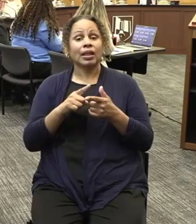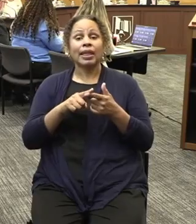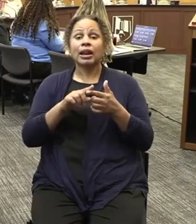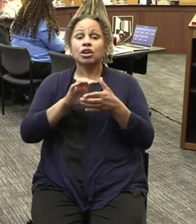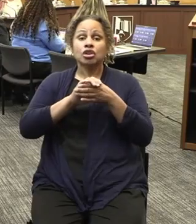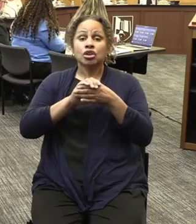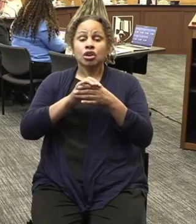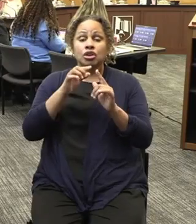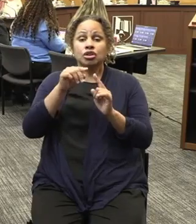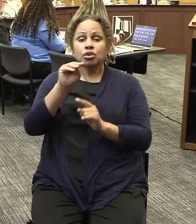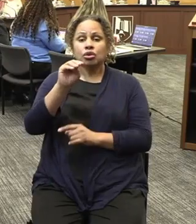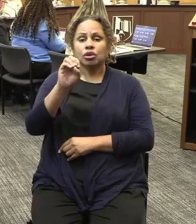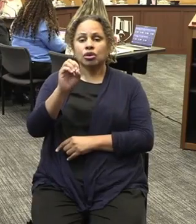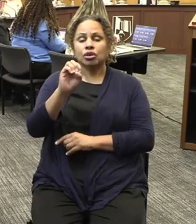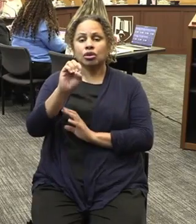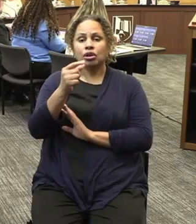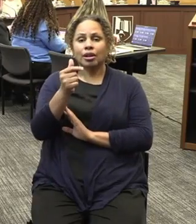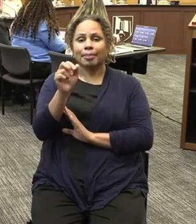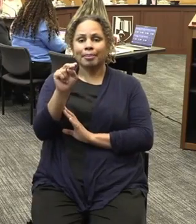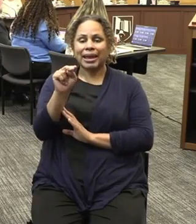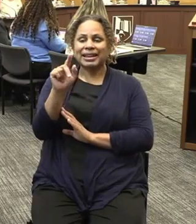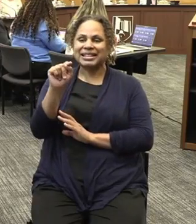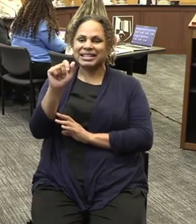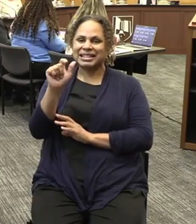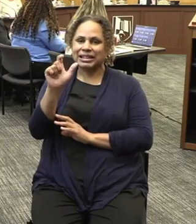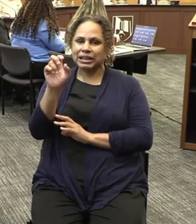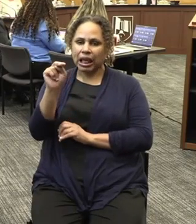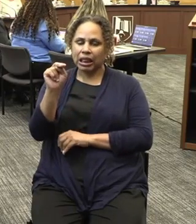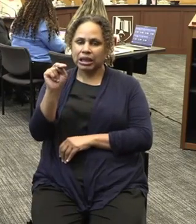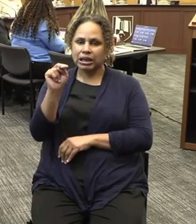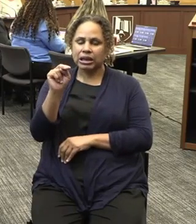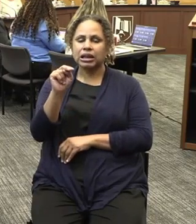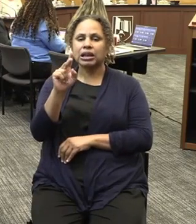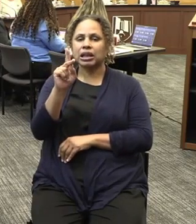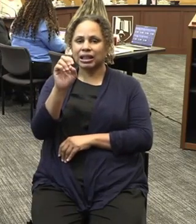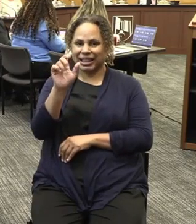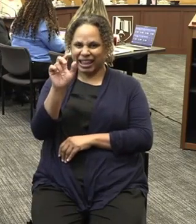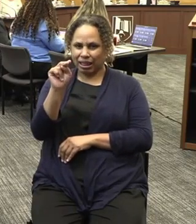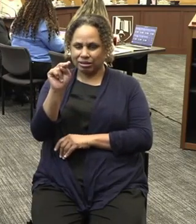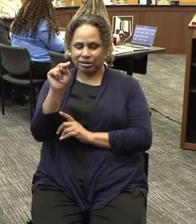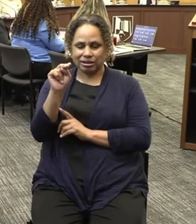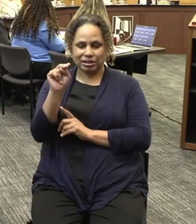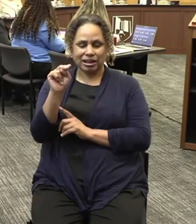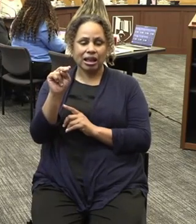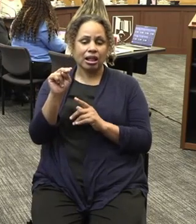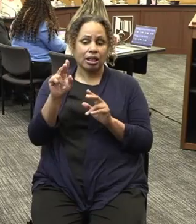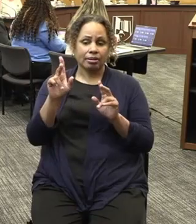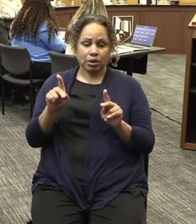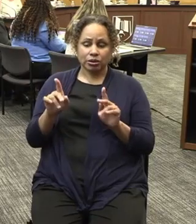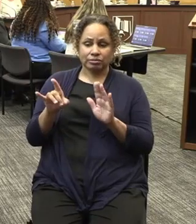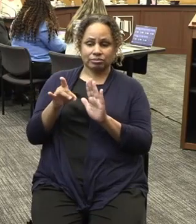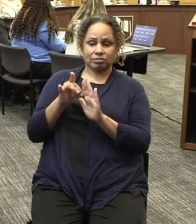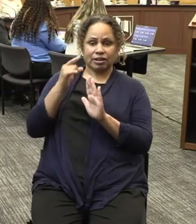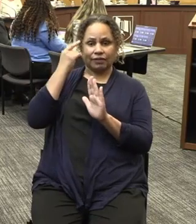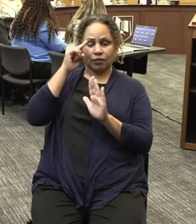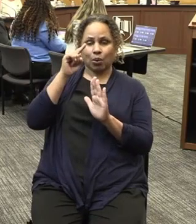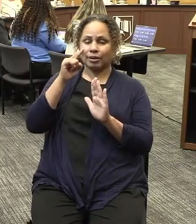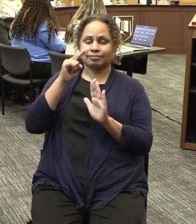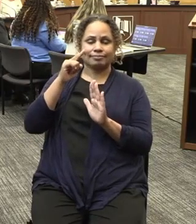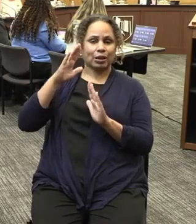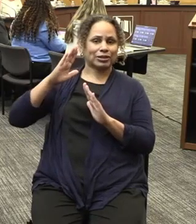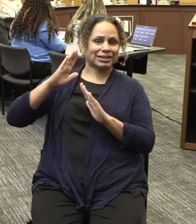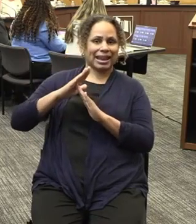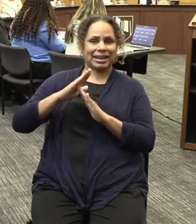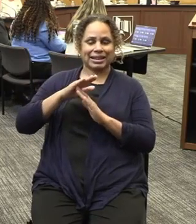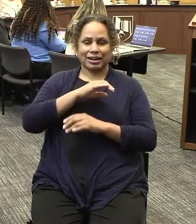to Megan Callan. I think that's the way you pronounce her name. Megan Callan, nominee for Outstanding Faculty Member. And